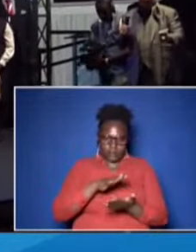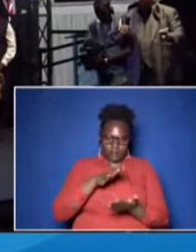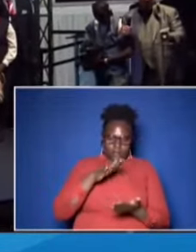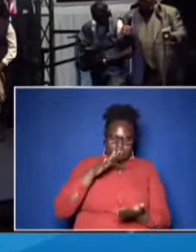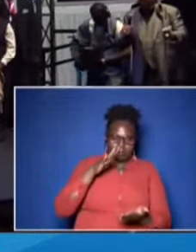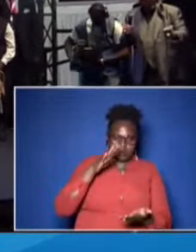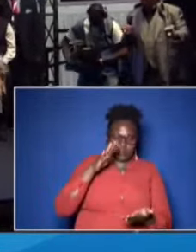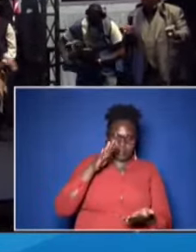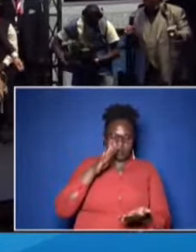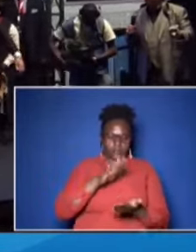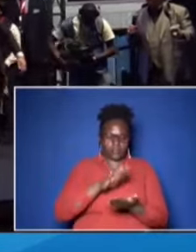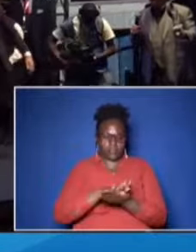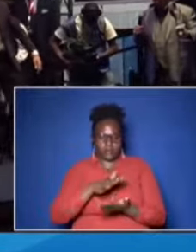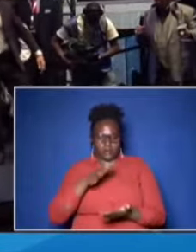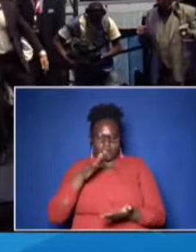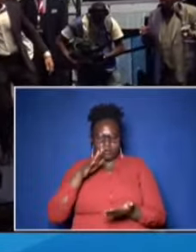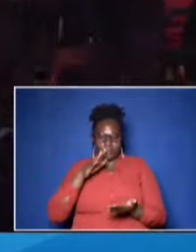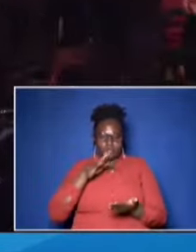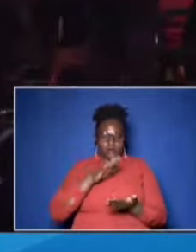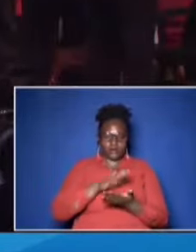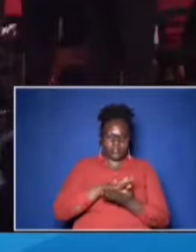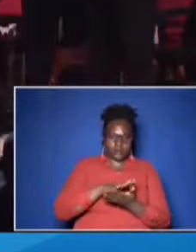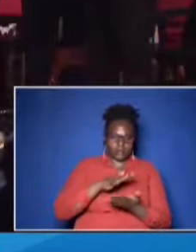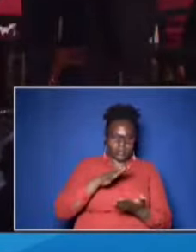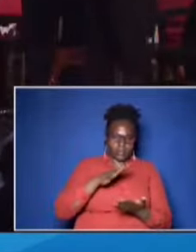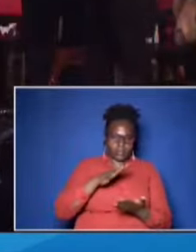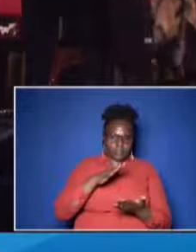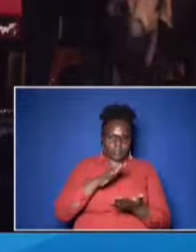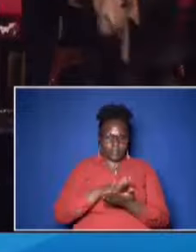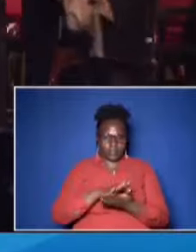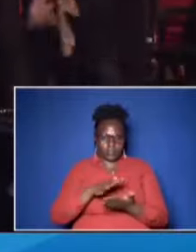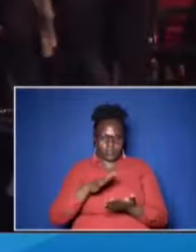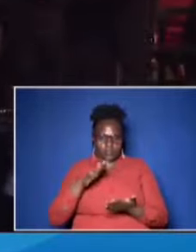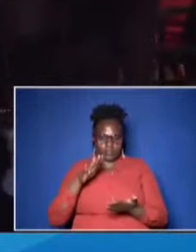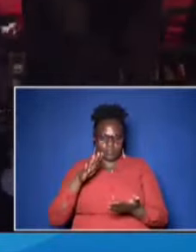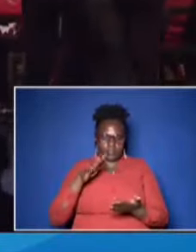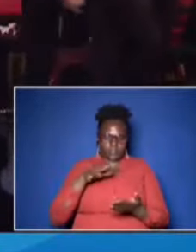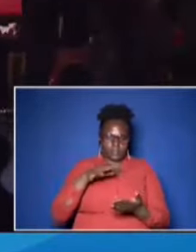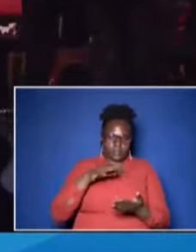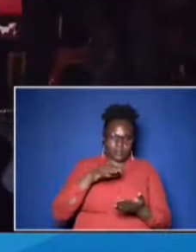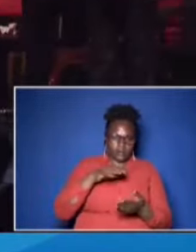PR receive your healing and when God heals you get up